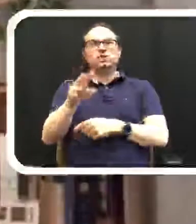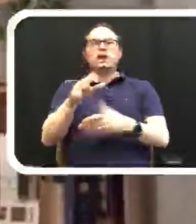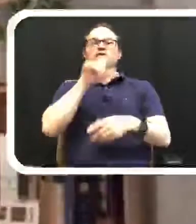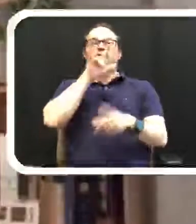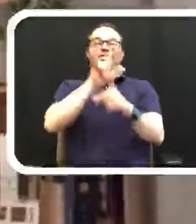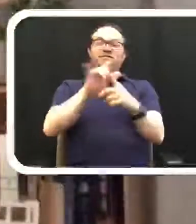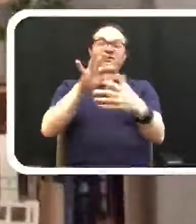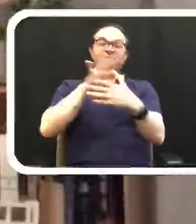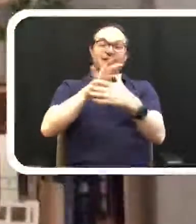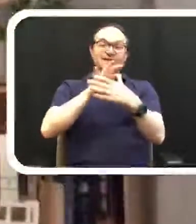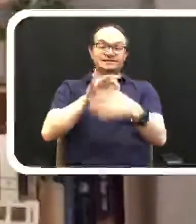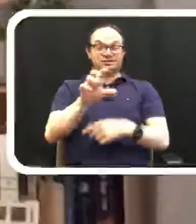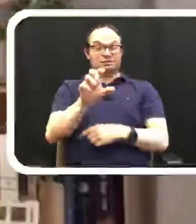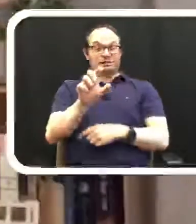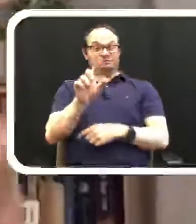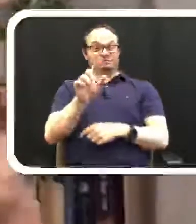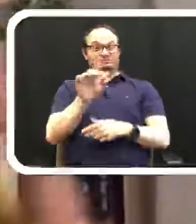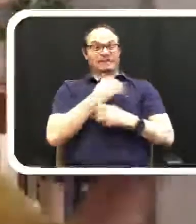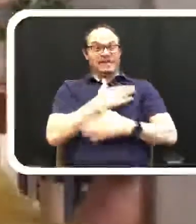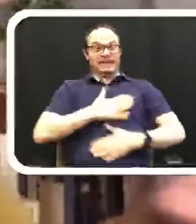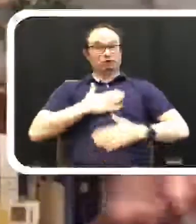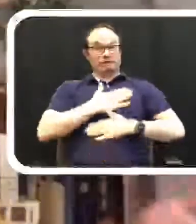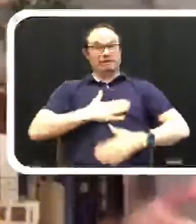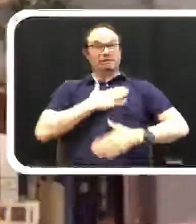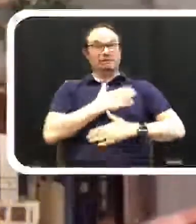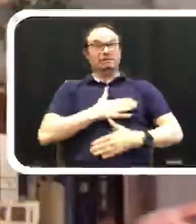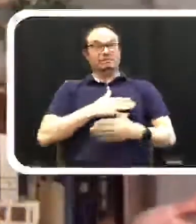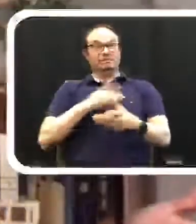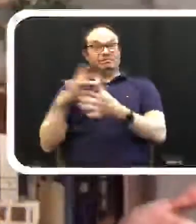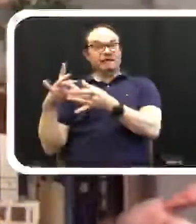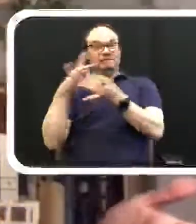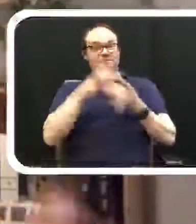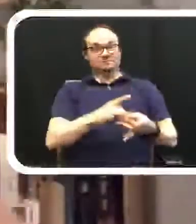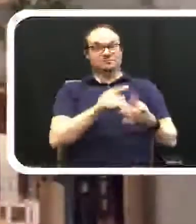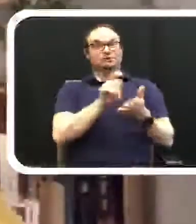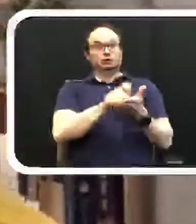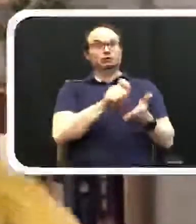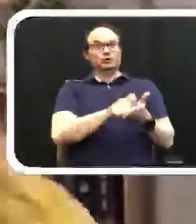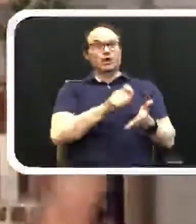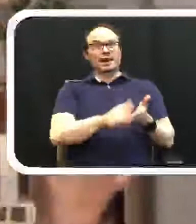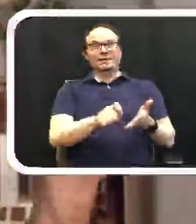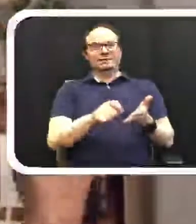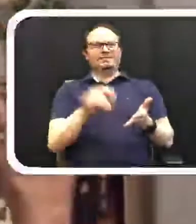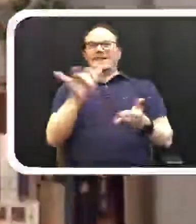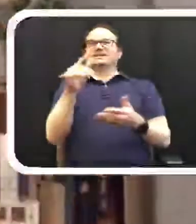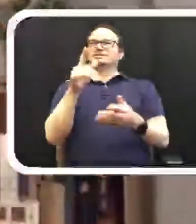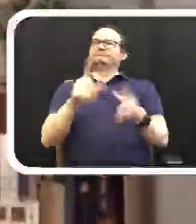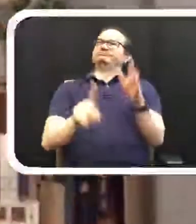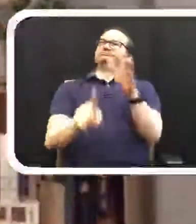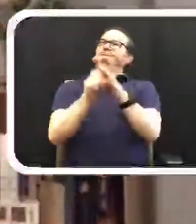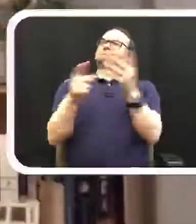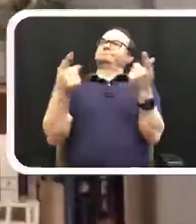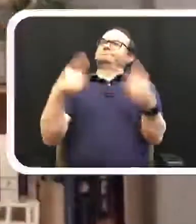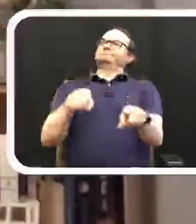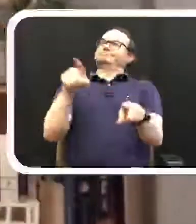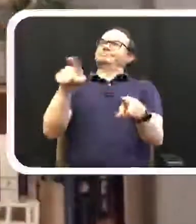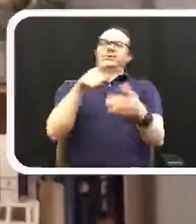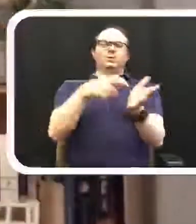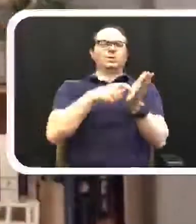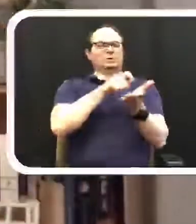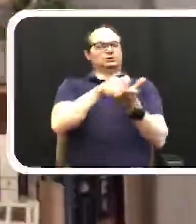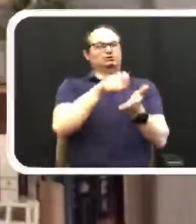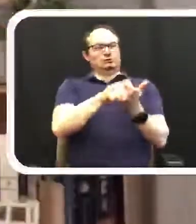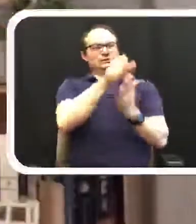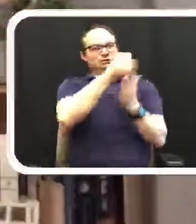content, and that comes from good writing. This doesn't just happen. And so, that's